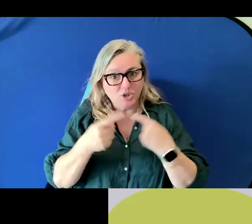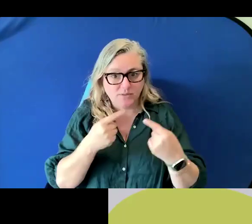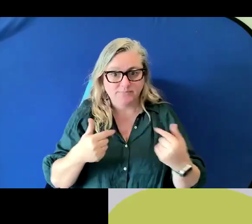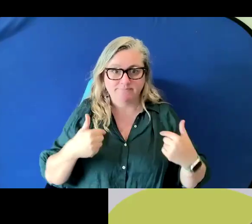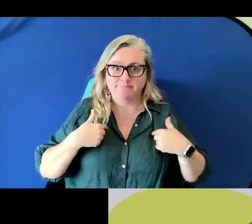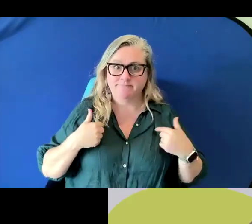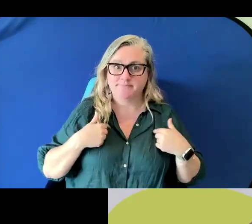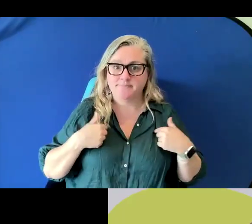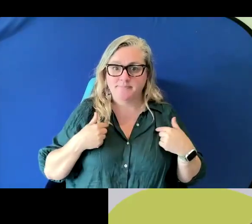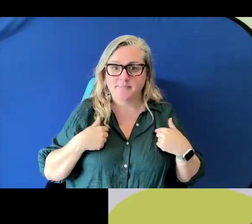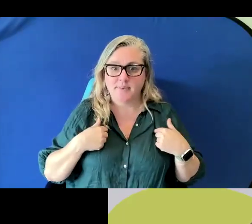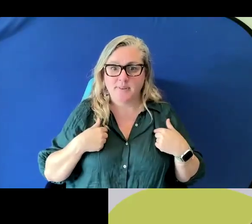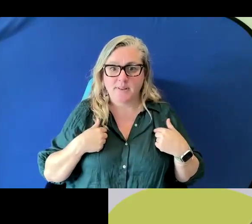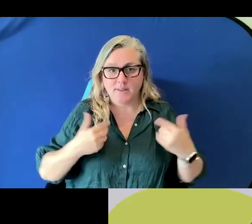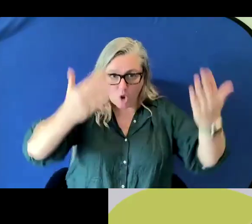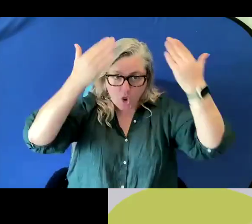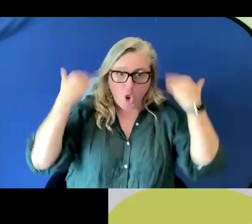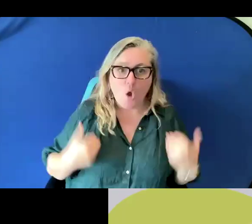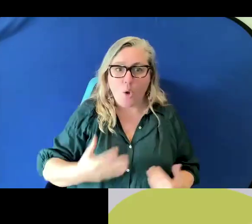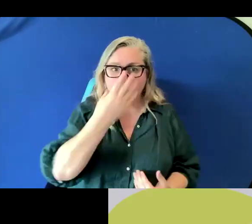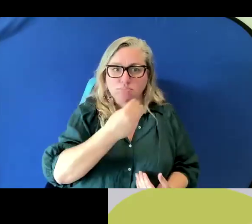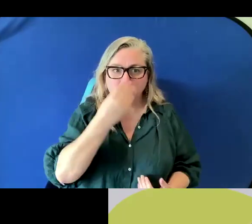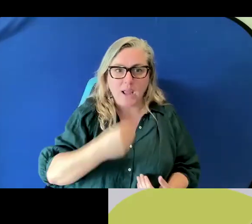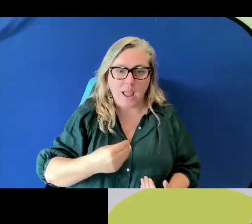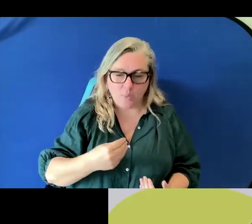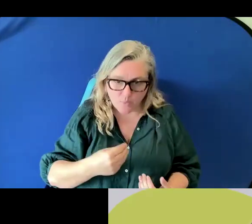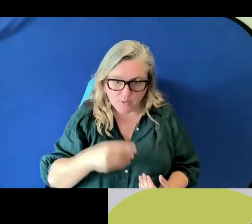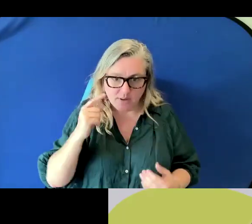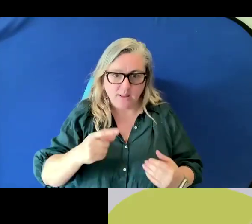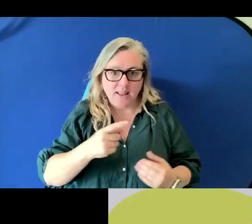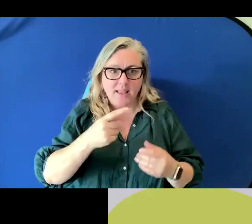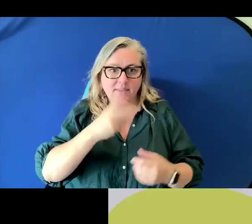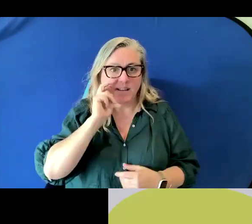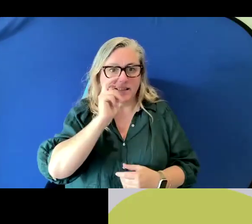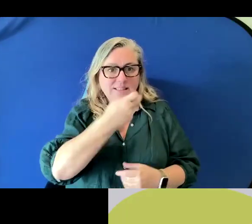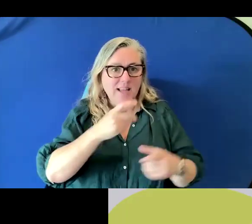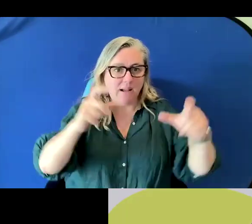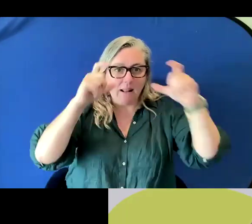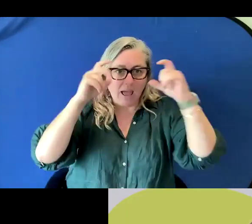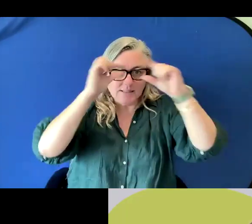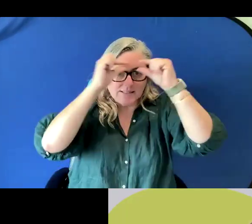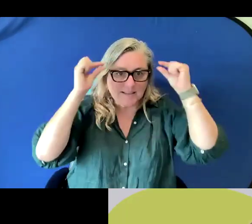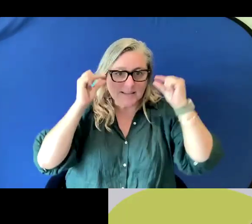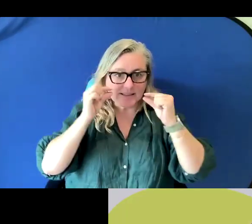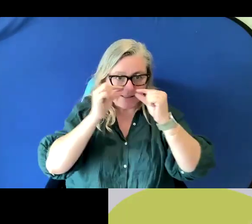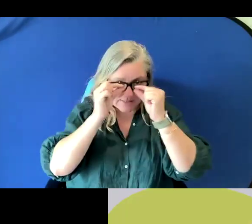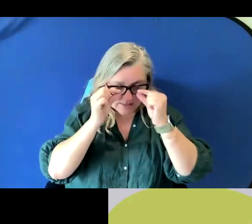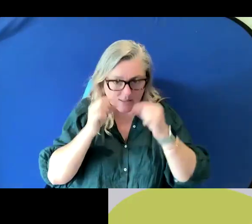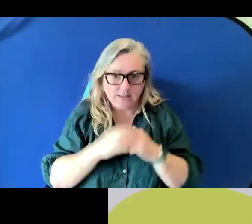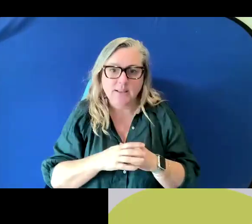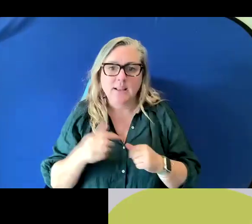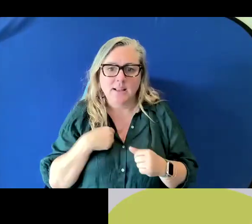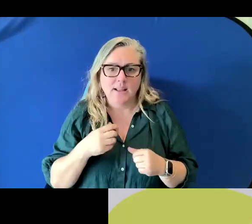I have long brown hair. I'm wearing dark glasses, or glasses with a dark frame, and I